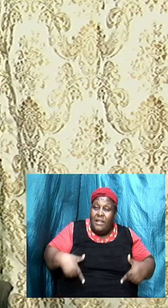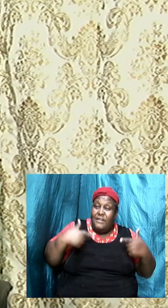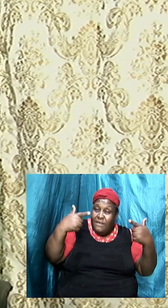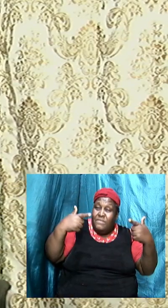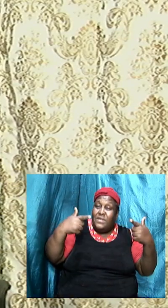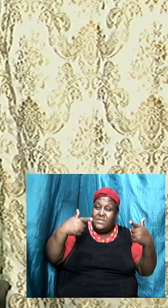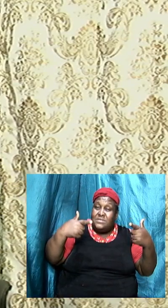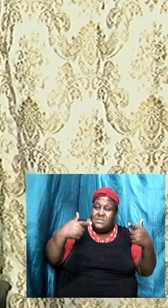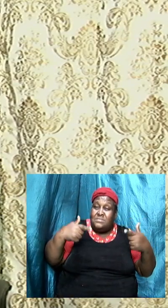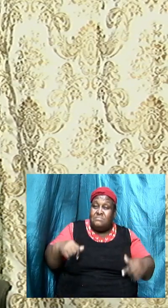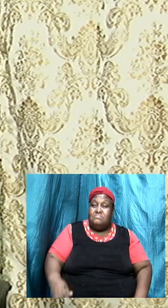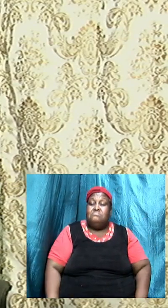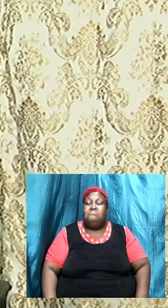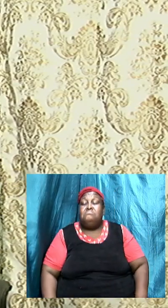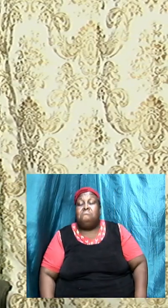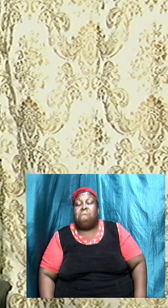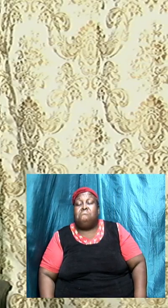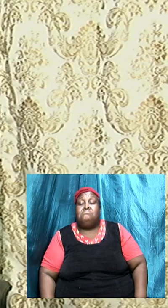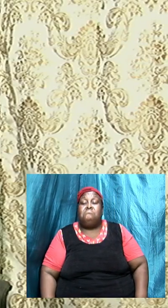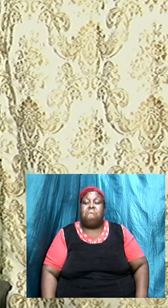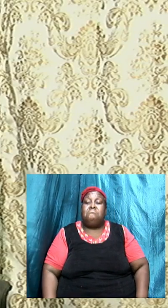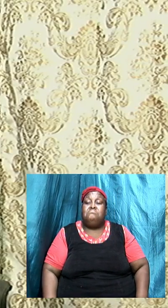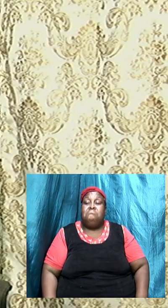too. Just my reasoning.